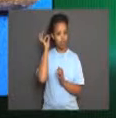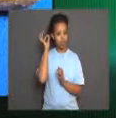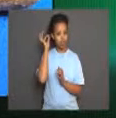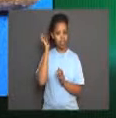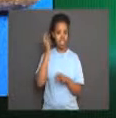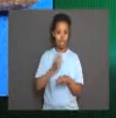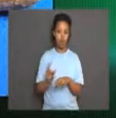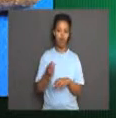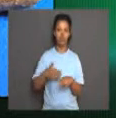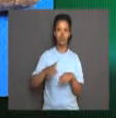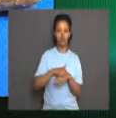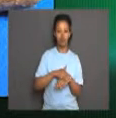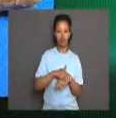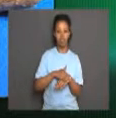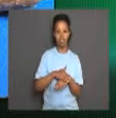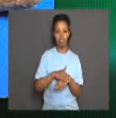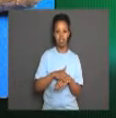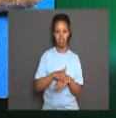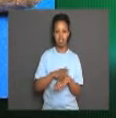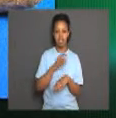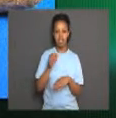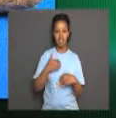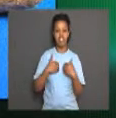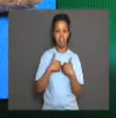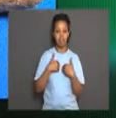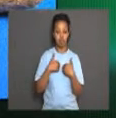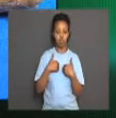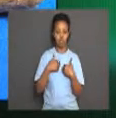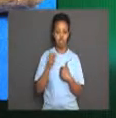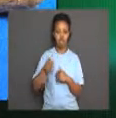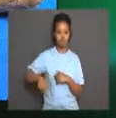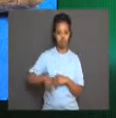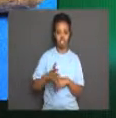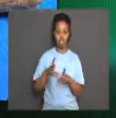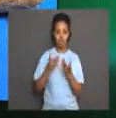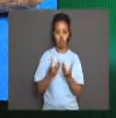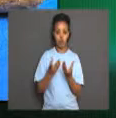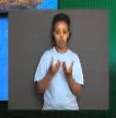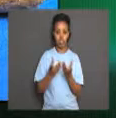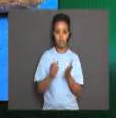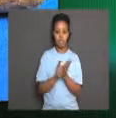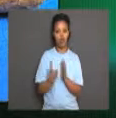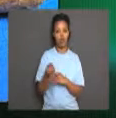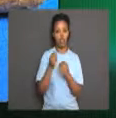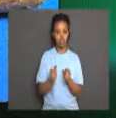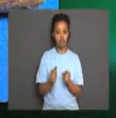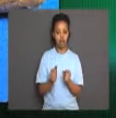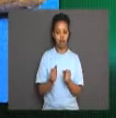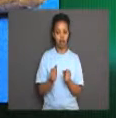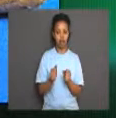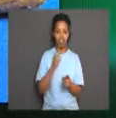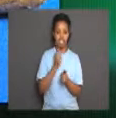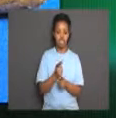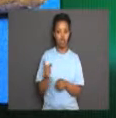hardened shells, and impression of the animal or plant parts, even if the actual